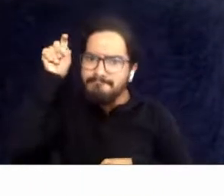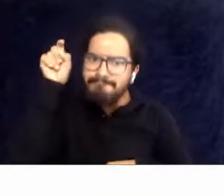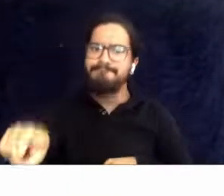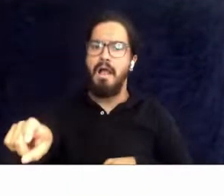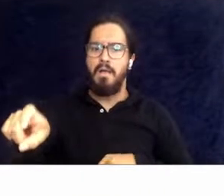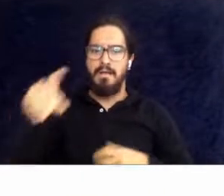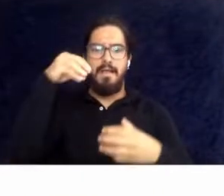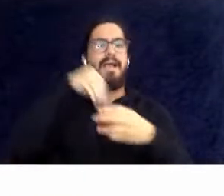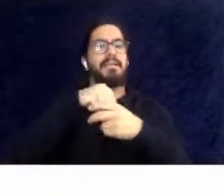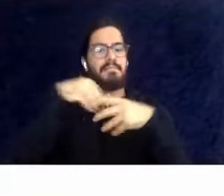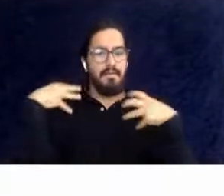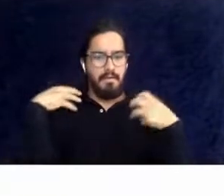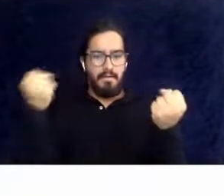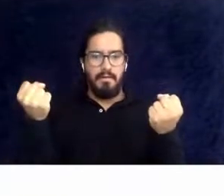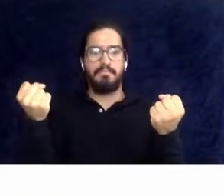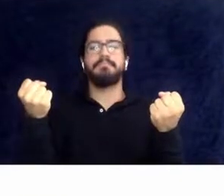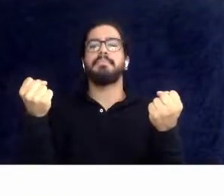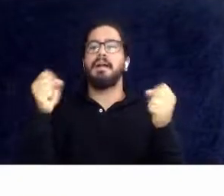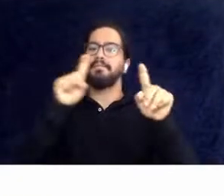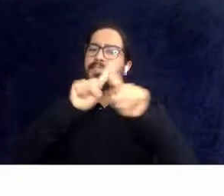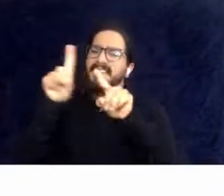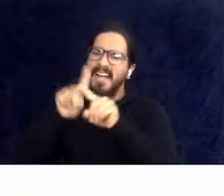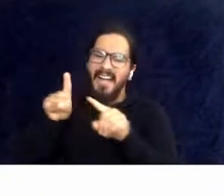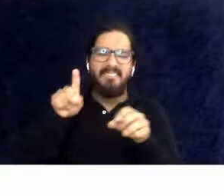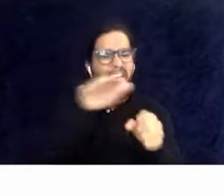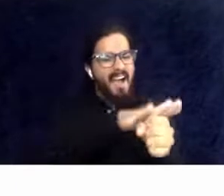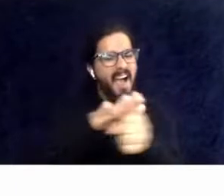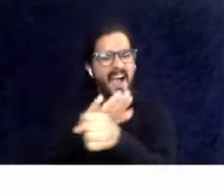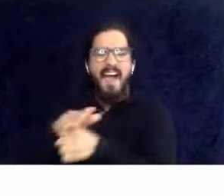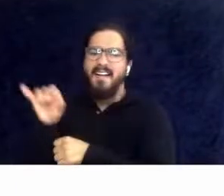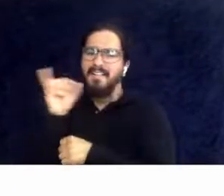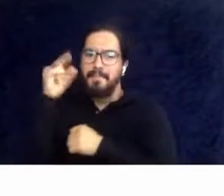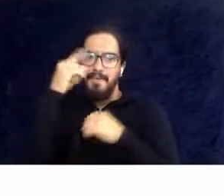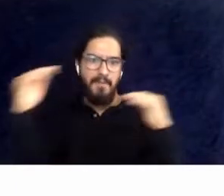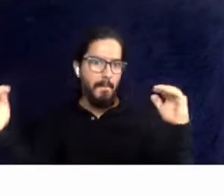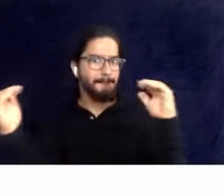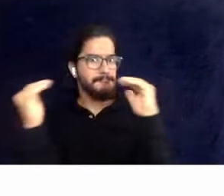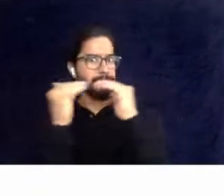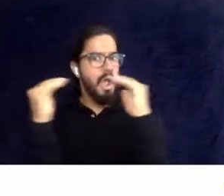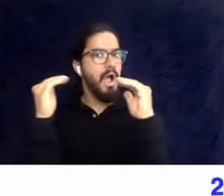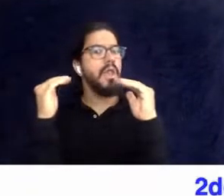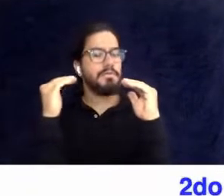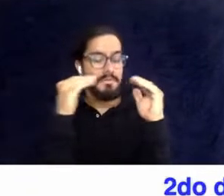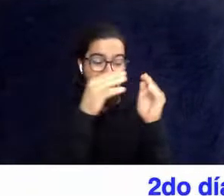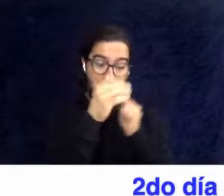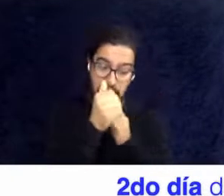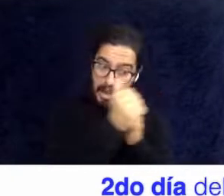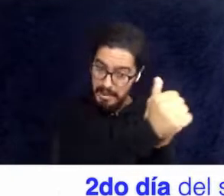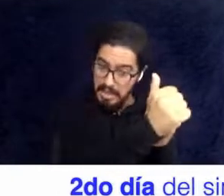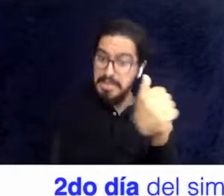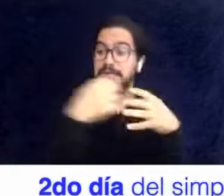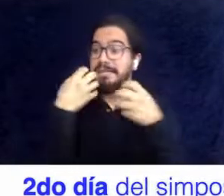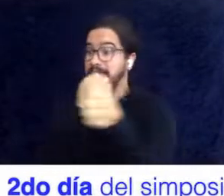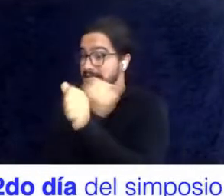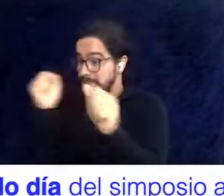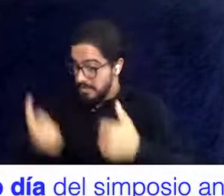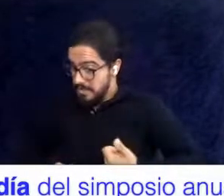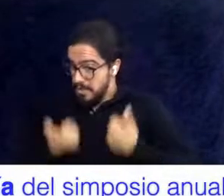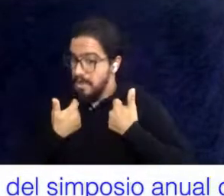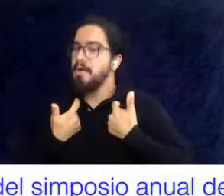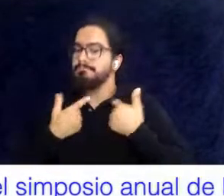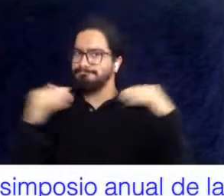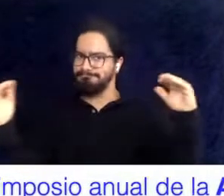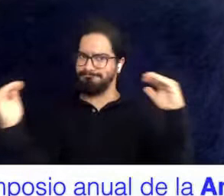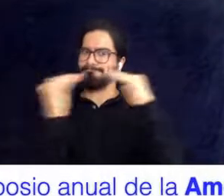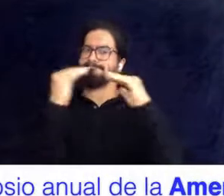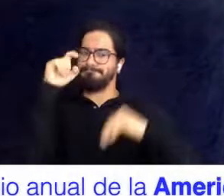sectors with strong leadership to maintain the balance between saving lives and livelihoods. And not